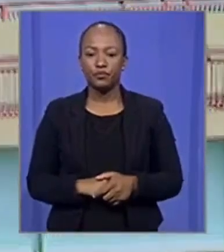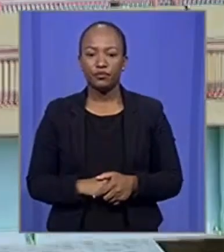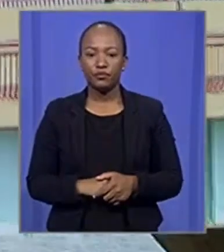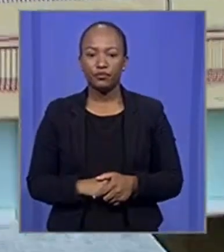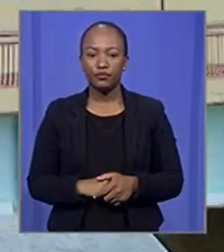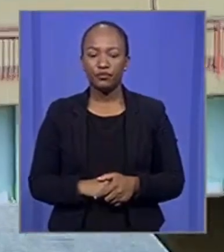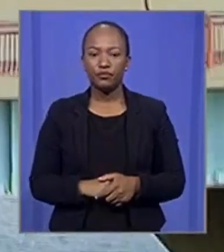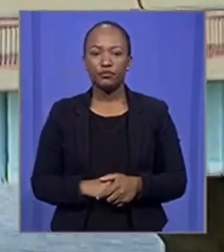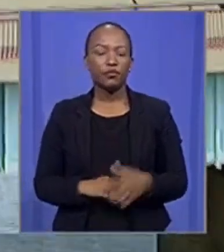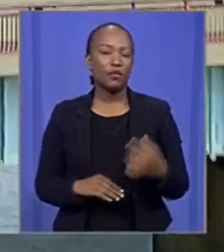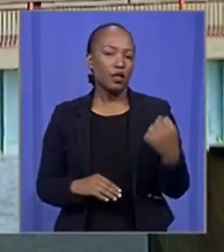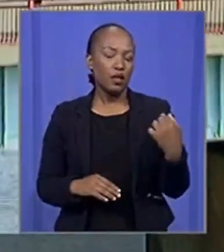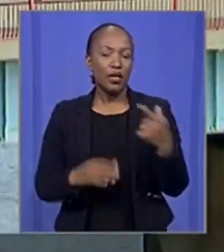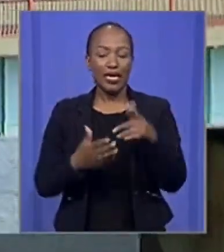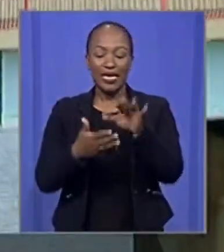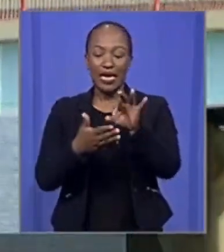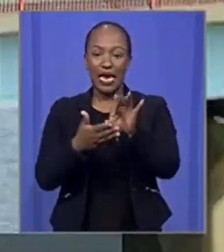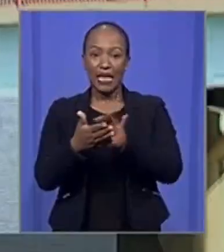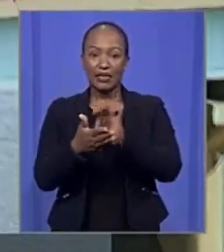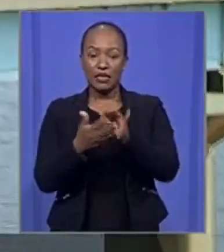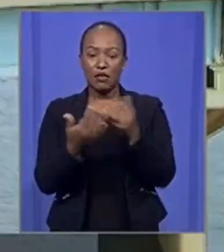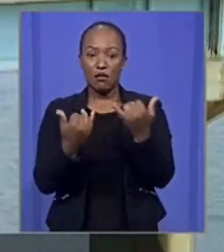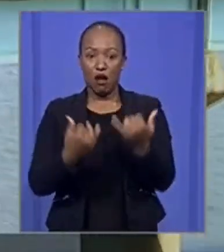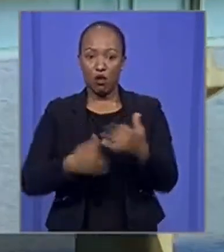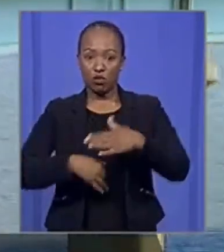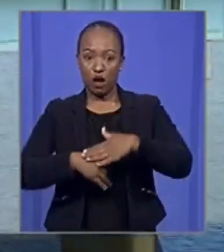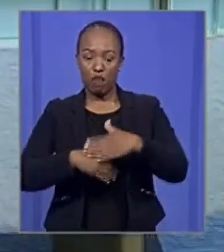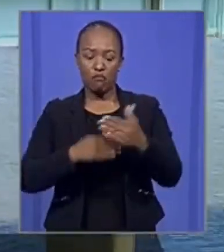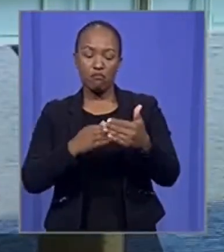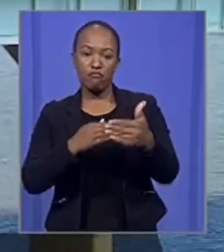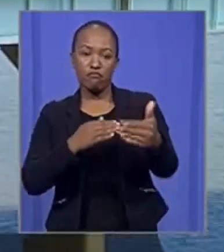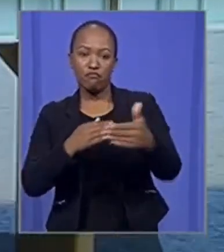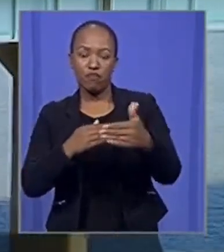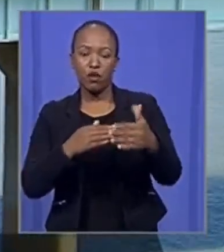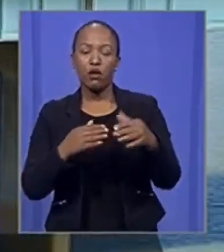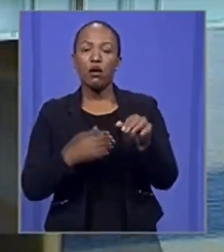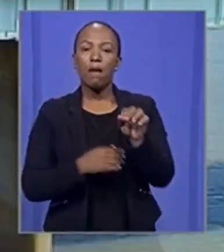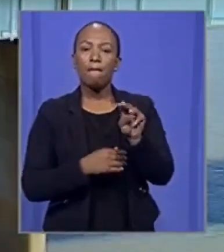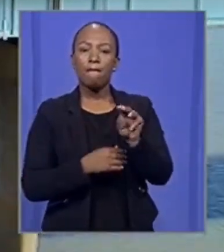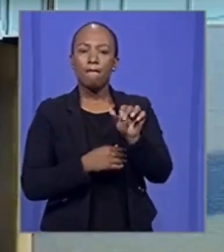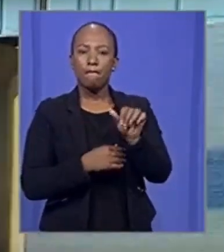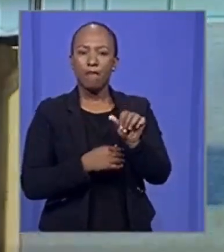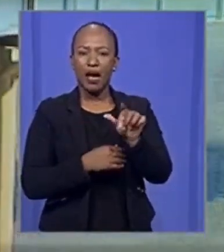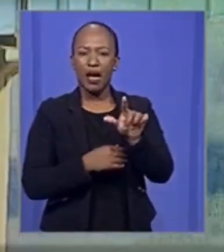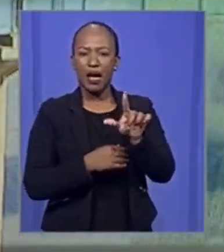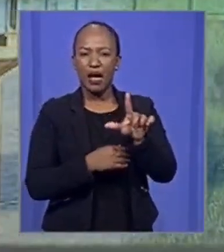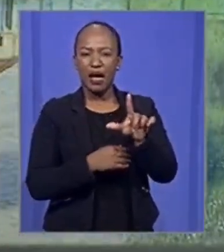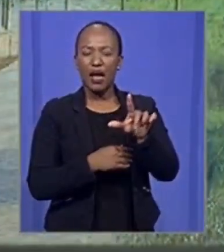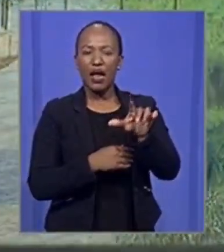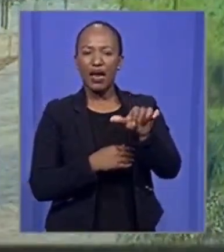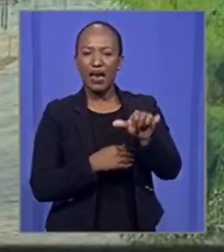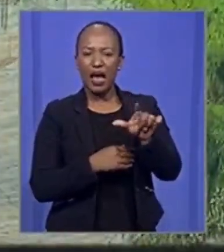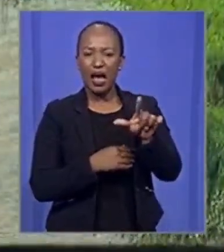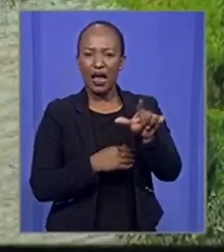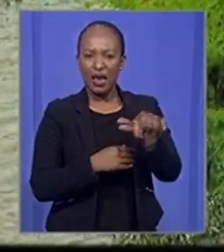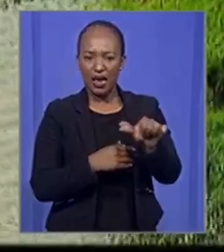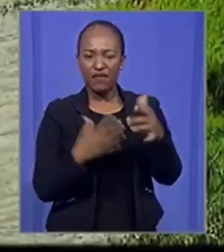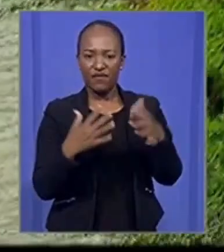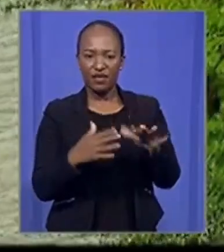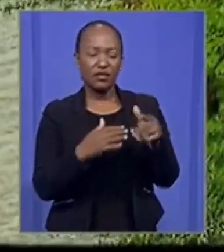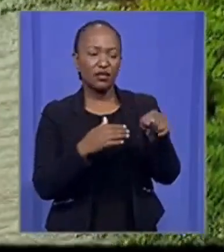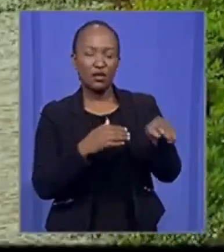Nakong ena eo dikgetho tsa naha di ntse di atamela baahi ba motsana wa Malale Limpopo ba re ba hloka botsitso ka ha melata e mengata e